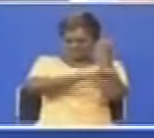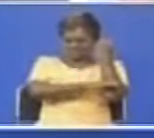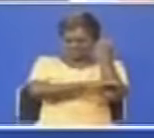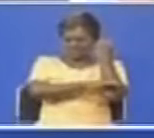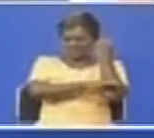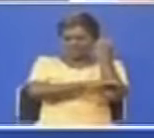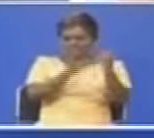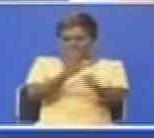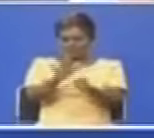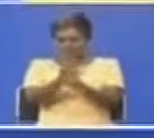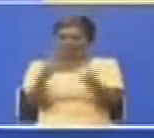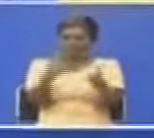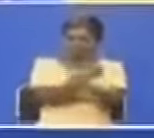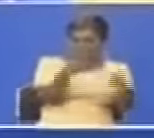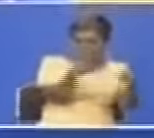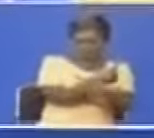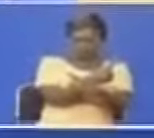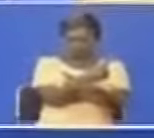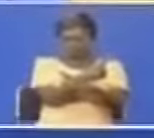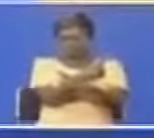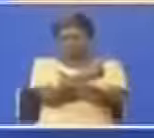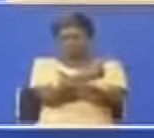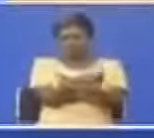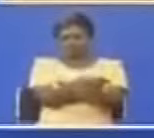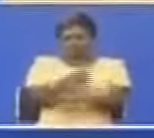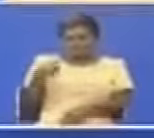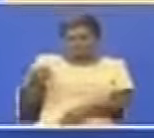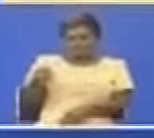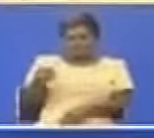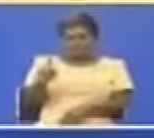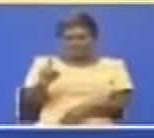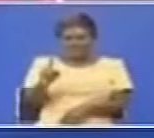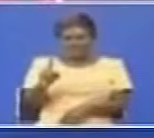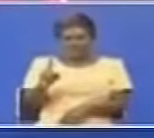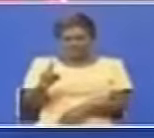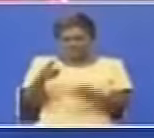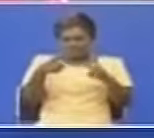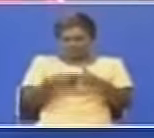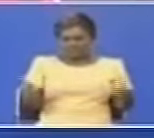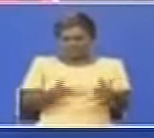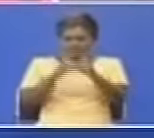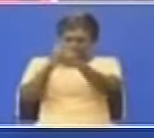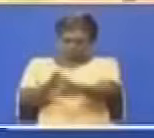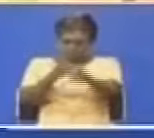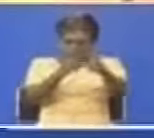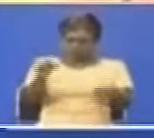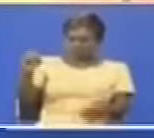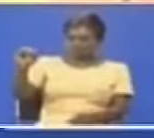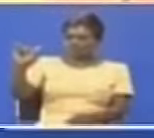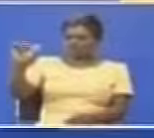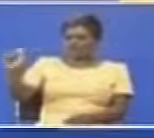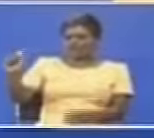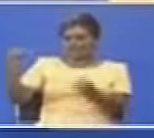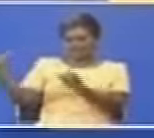vile Cagliari na Paris Saint-Germain. M'Boma alikaribishwa nchini na mwanzilishi wa tuzo za Soya, Paul